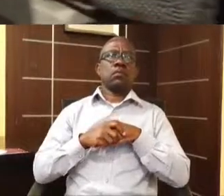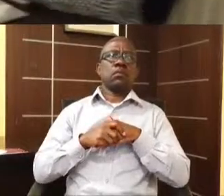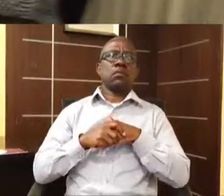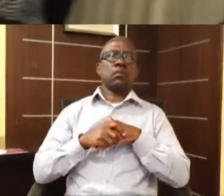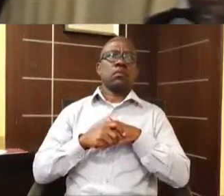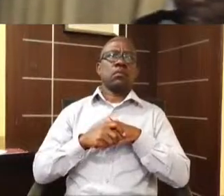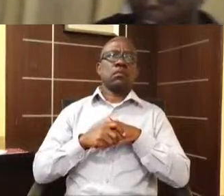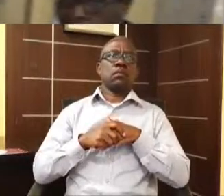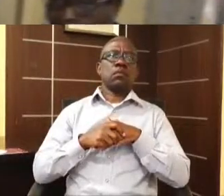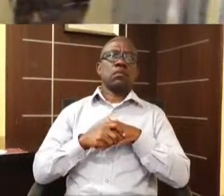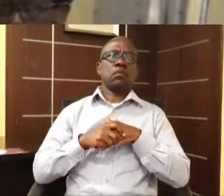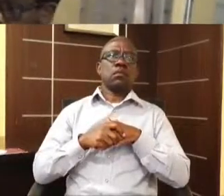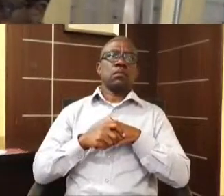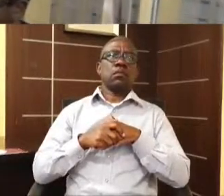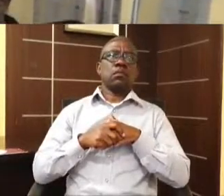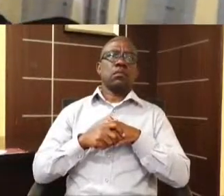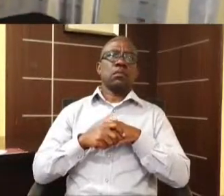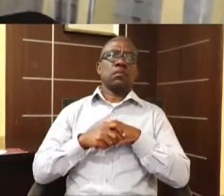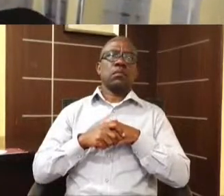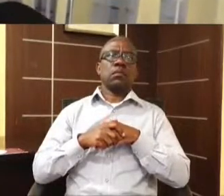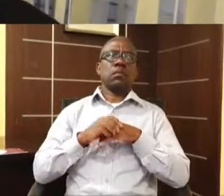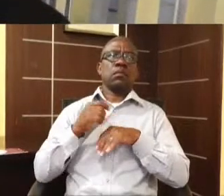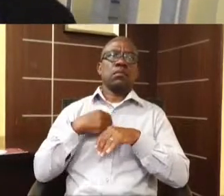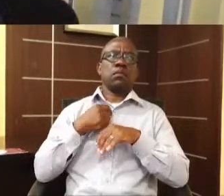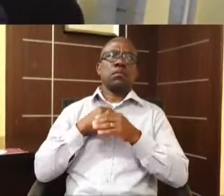Maybe mine is to share more information.